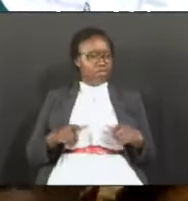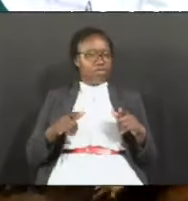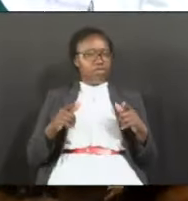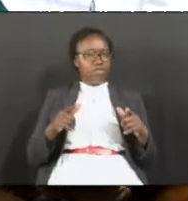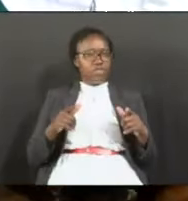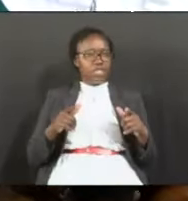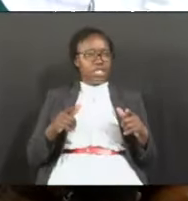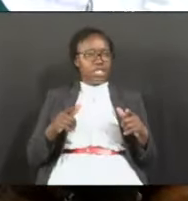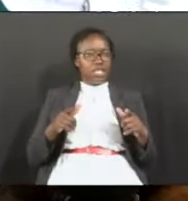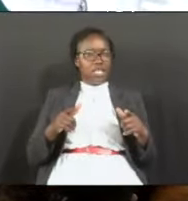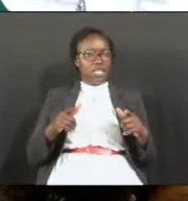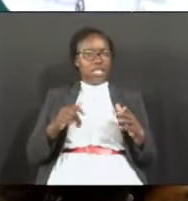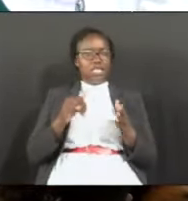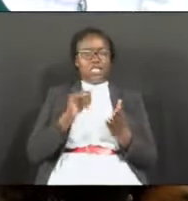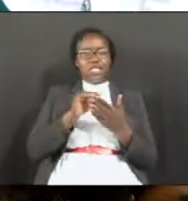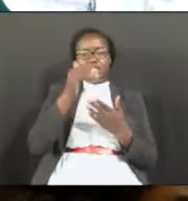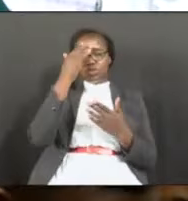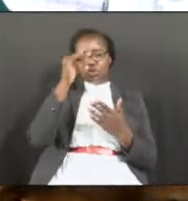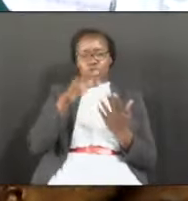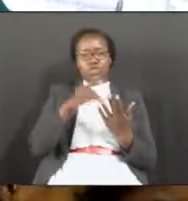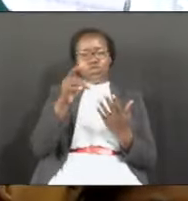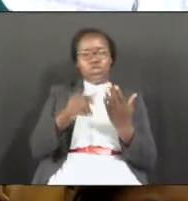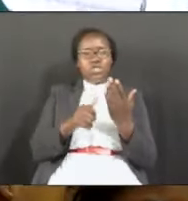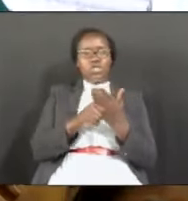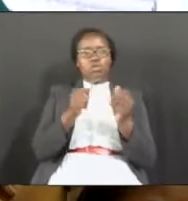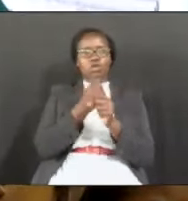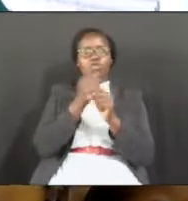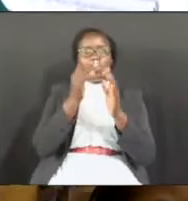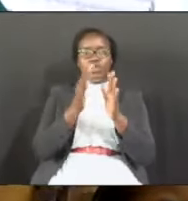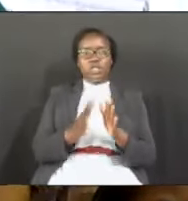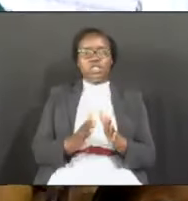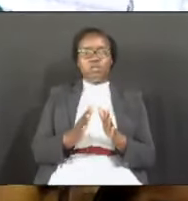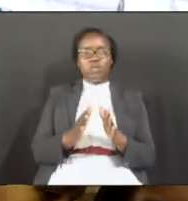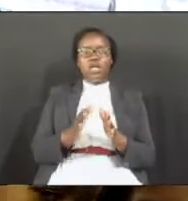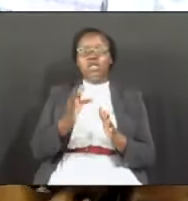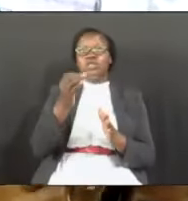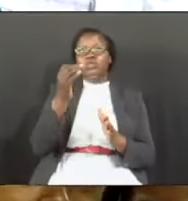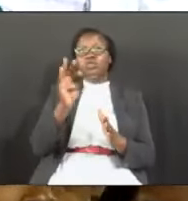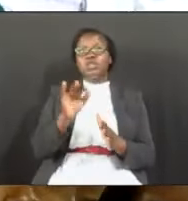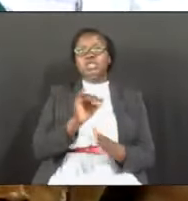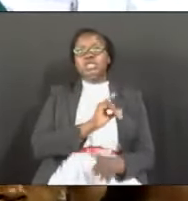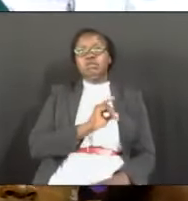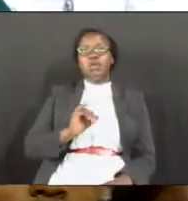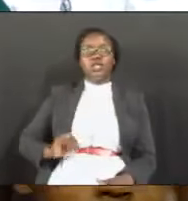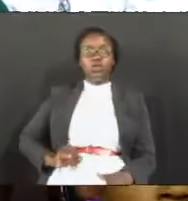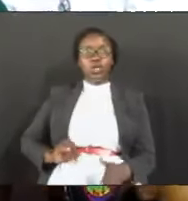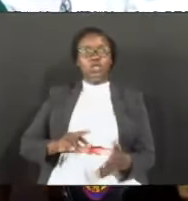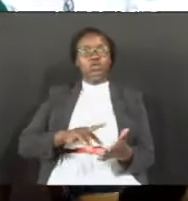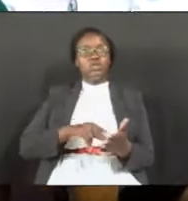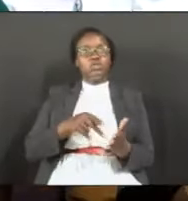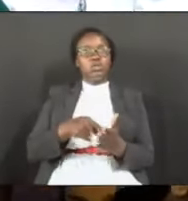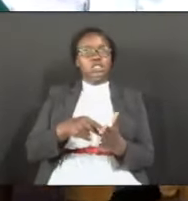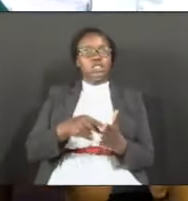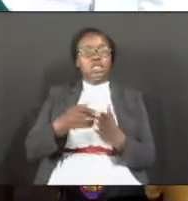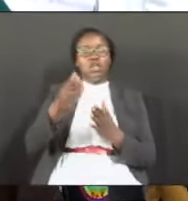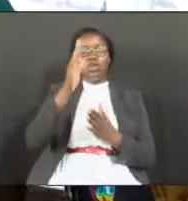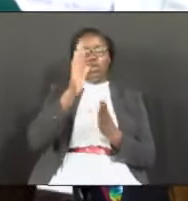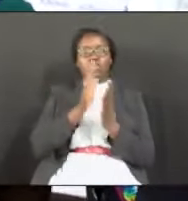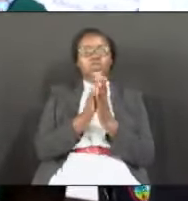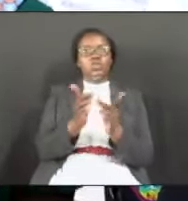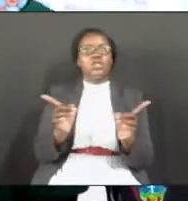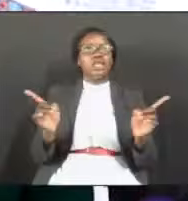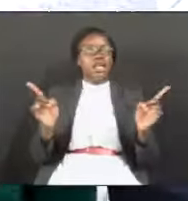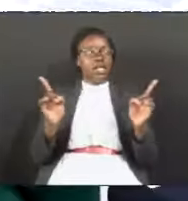That's why you chose the name of our Savior to be Emmanuel, which means God together with